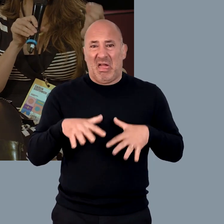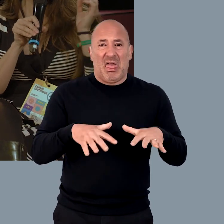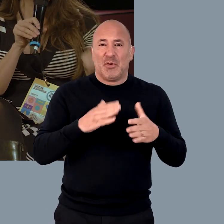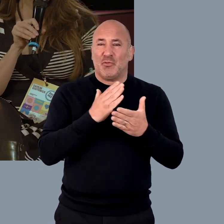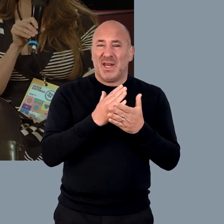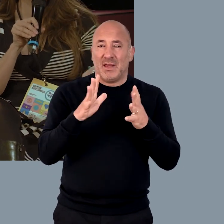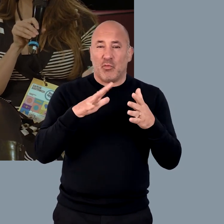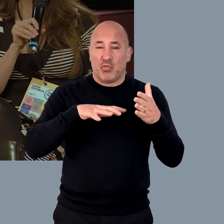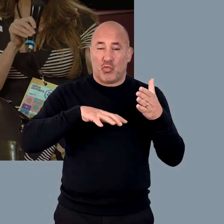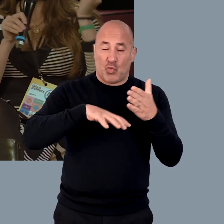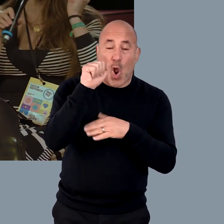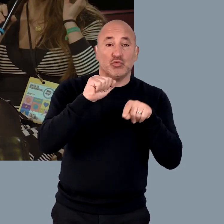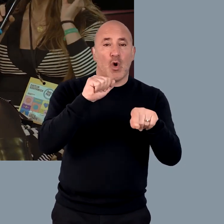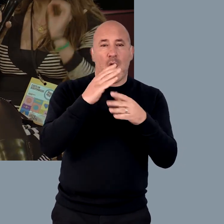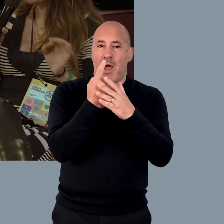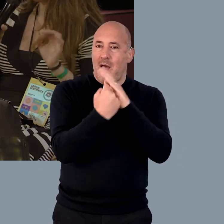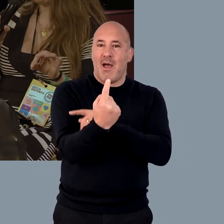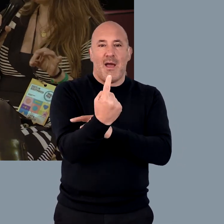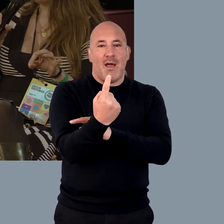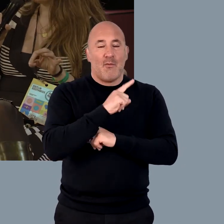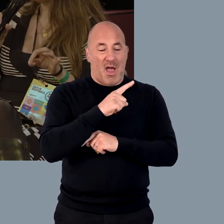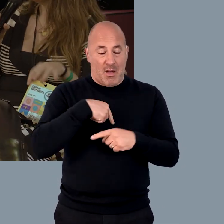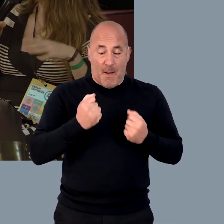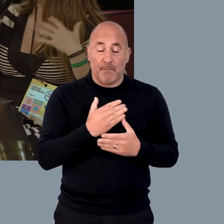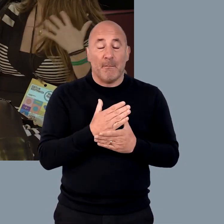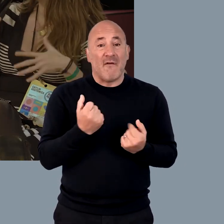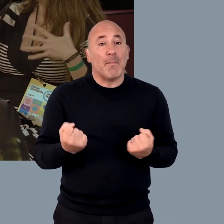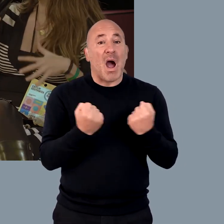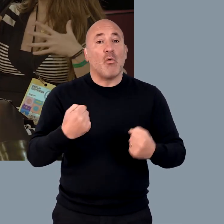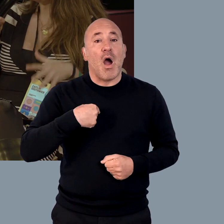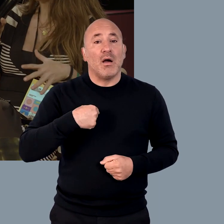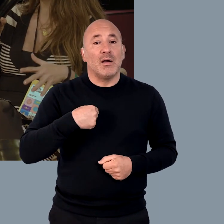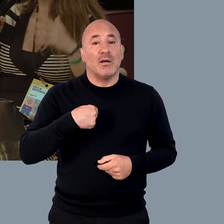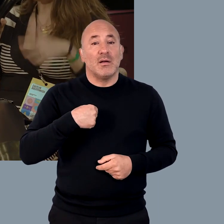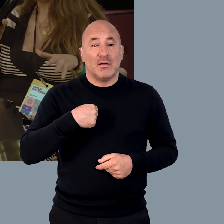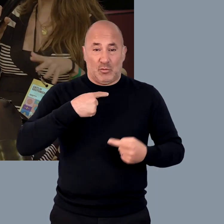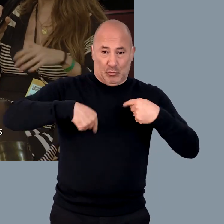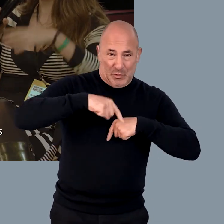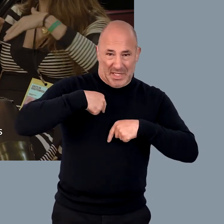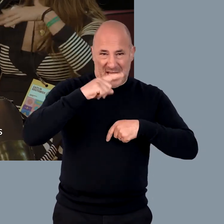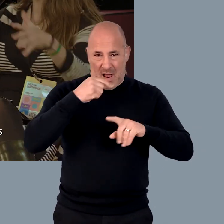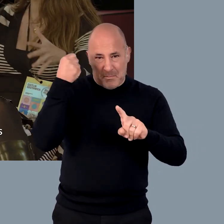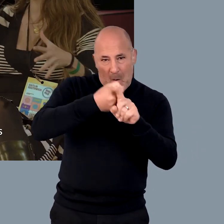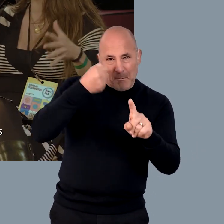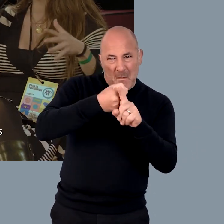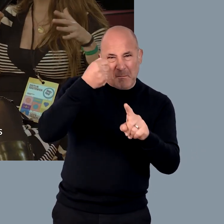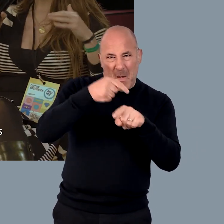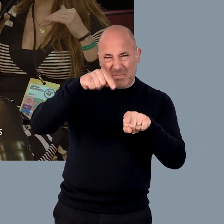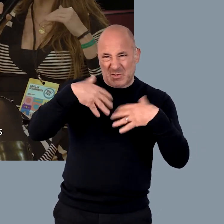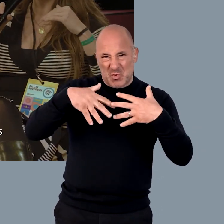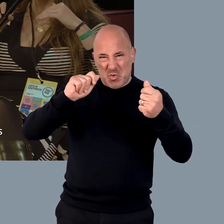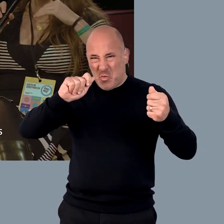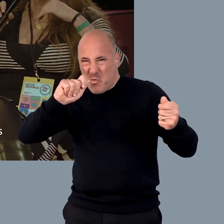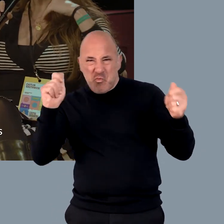end of the day, culture is a unique platform because we really have the power. We are the platform